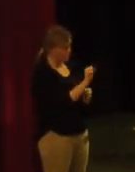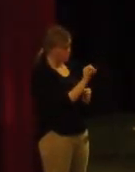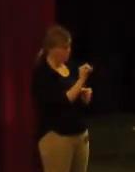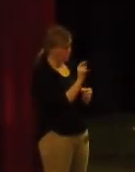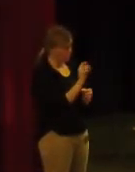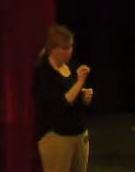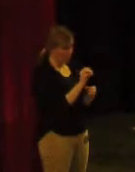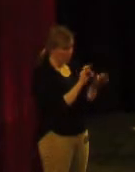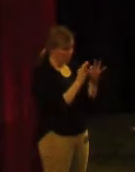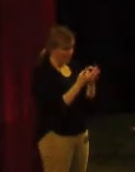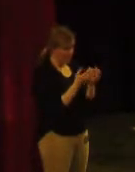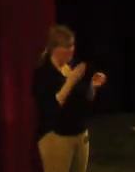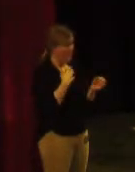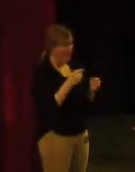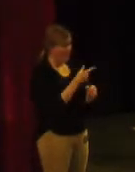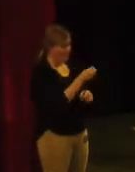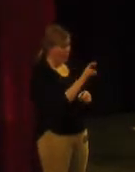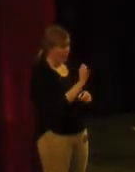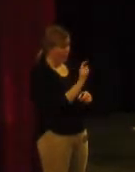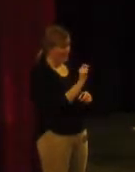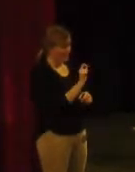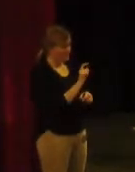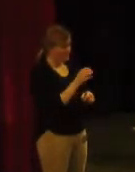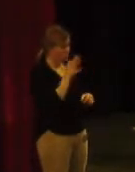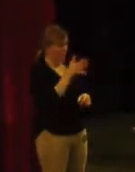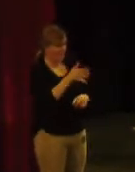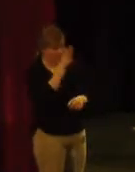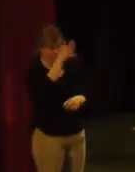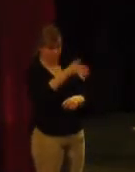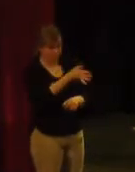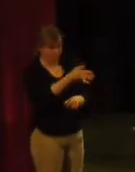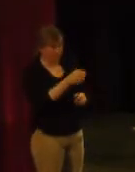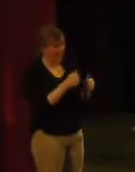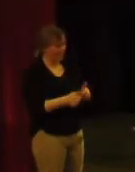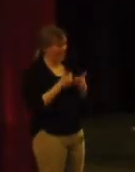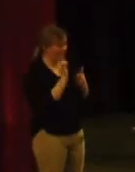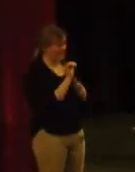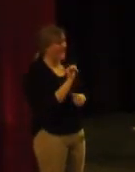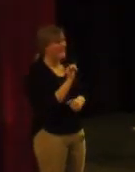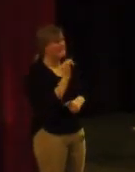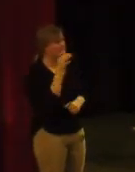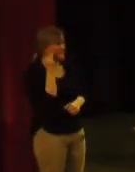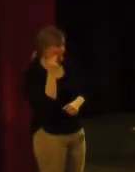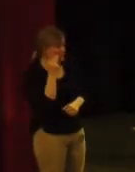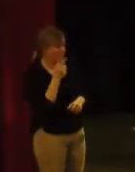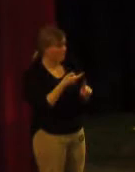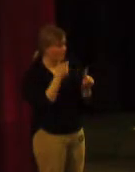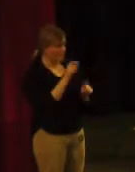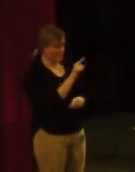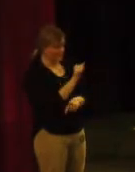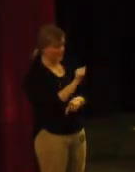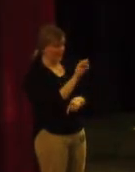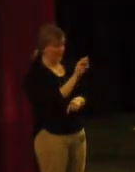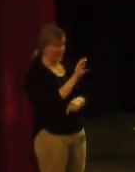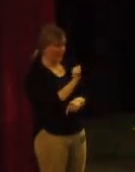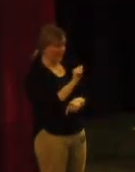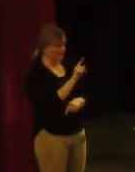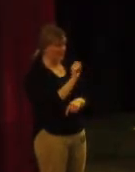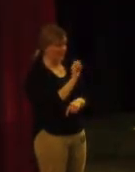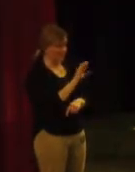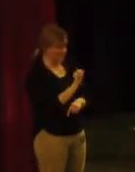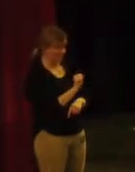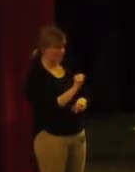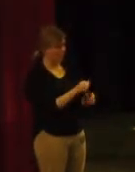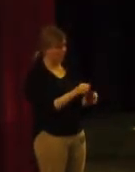family is my great-grandfather and great-grandmother, and they live down in Mexico. They originally from Zacatecas, and then they moved to